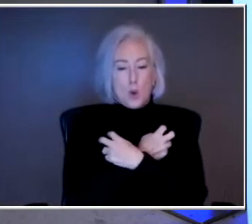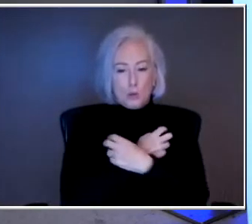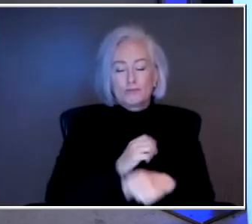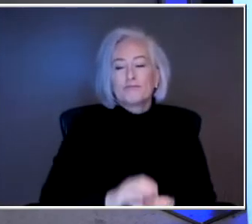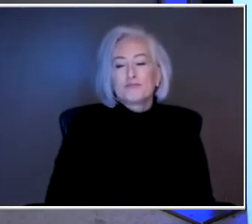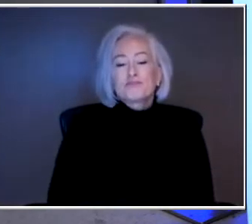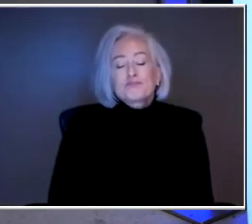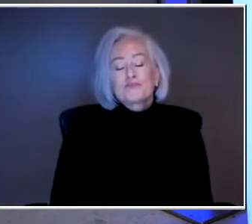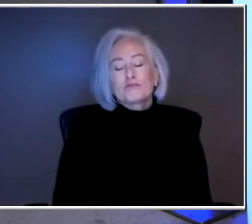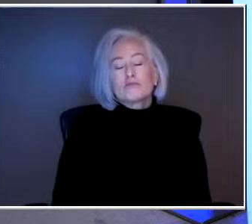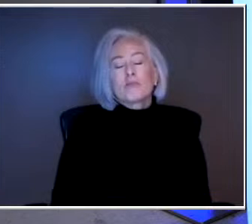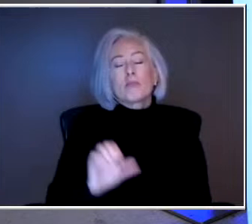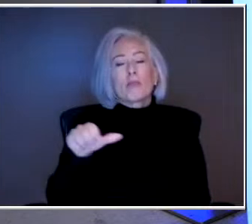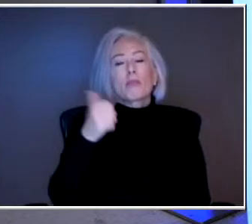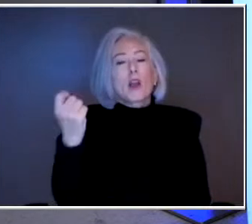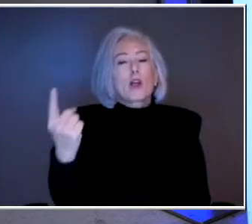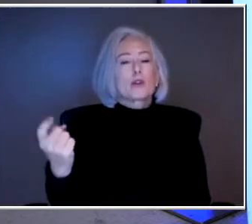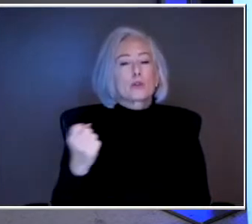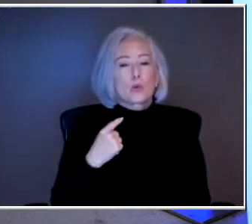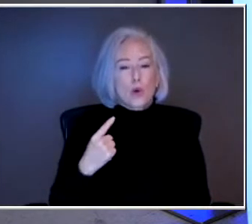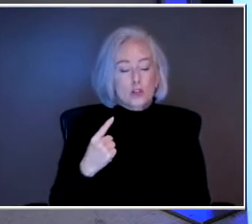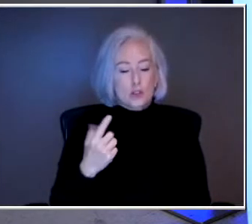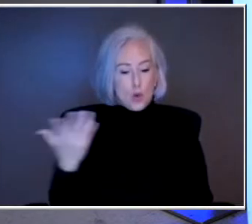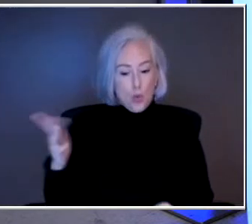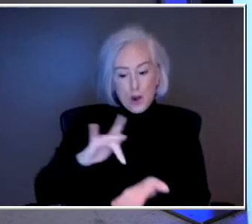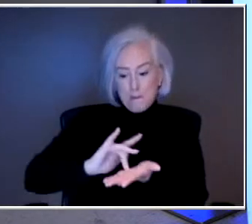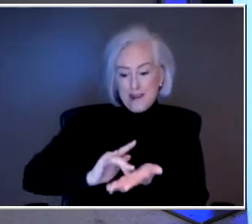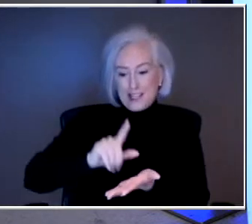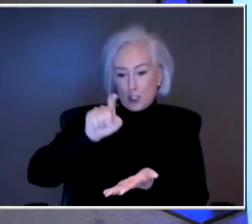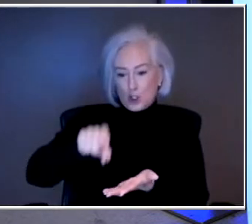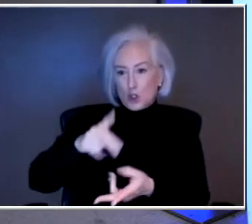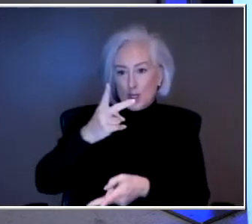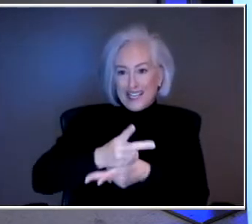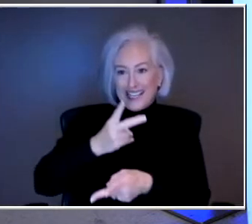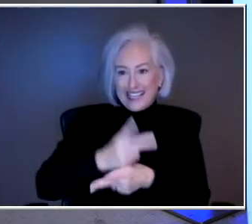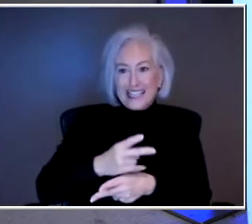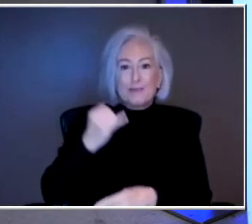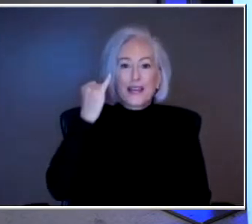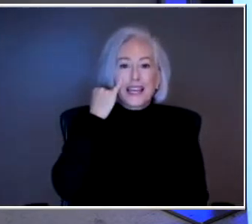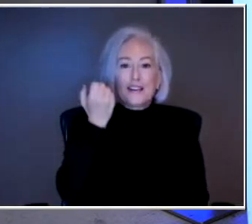know what medicine should she keep in her first aid kit in case of a burn?